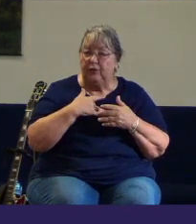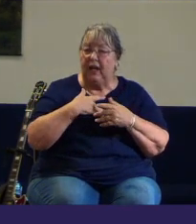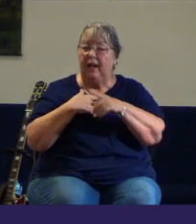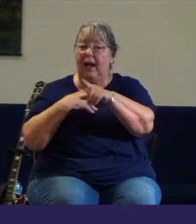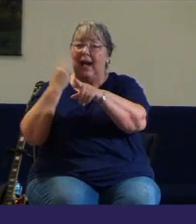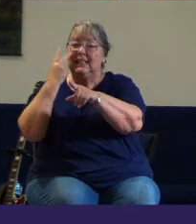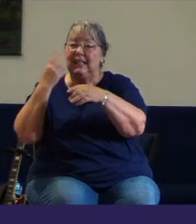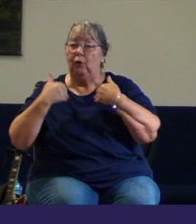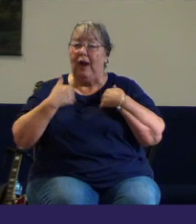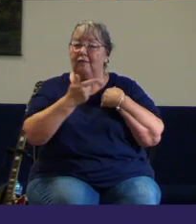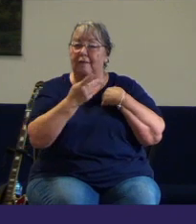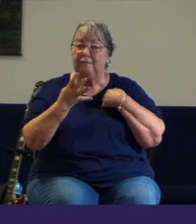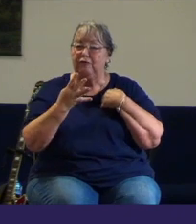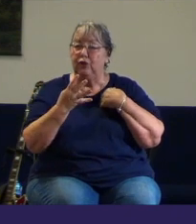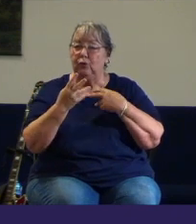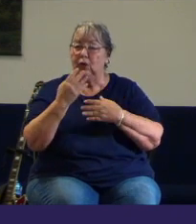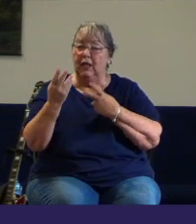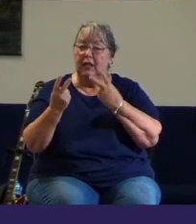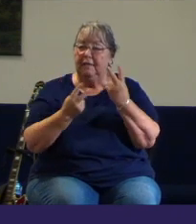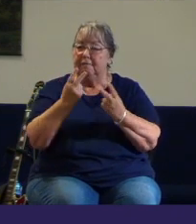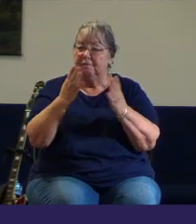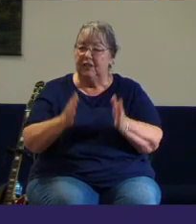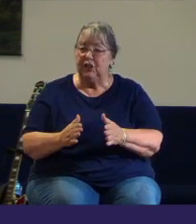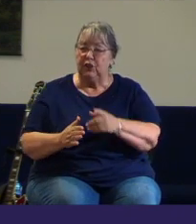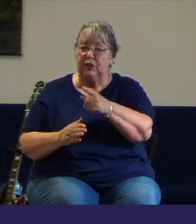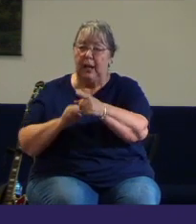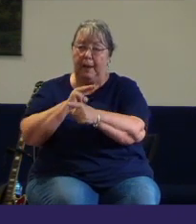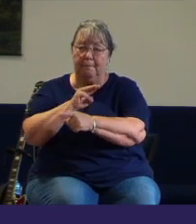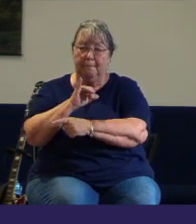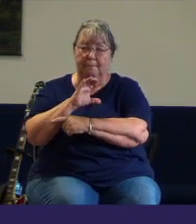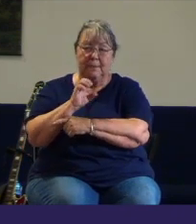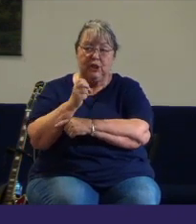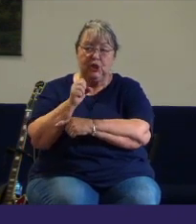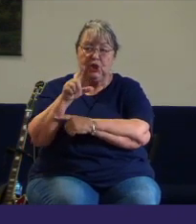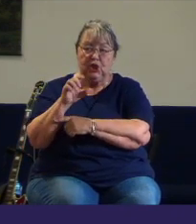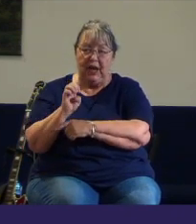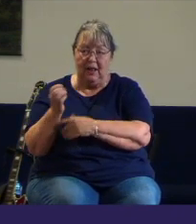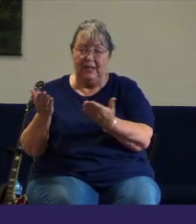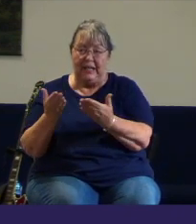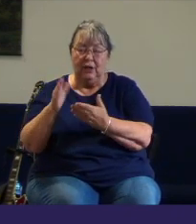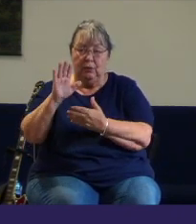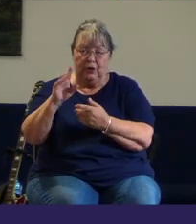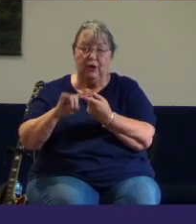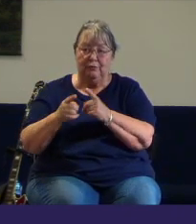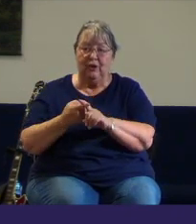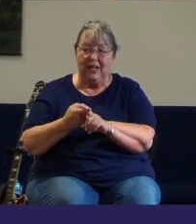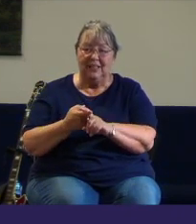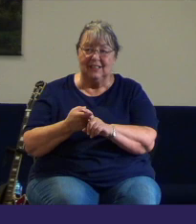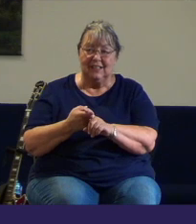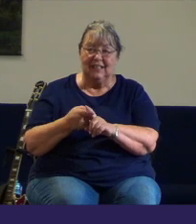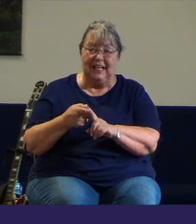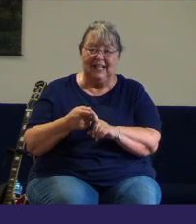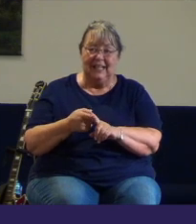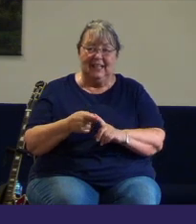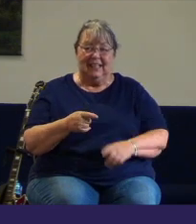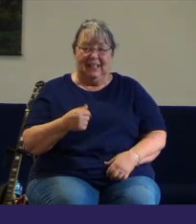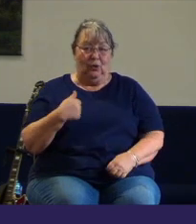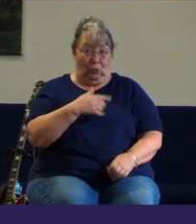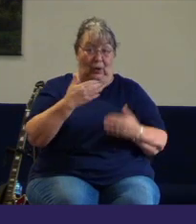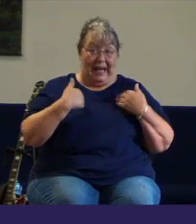with her cousins. I wanted to thank you for coming today and want you to know that you're invited to some good comida, okay? We have some good food